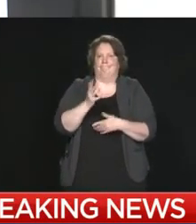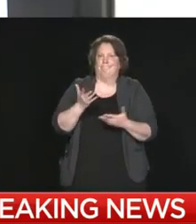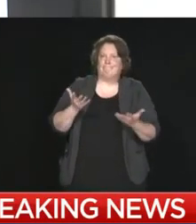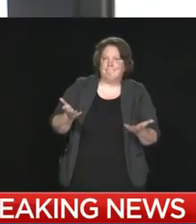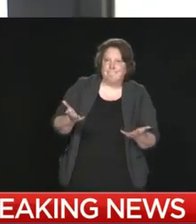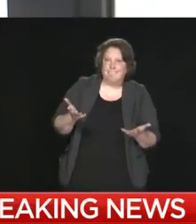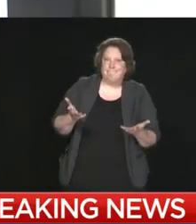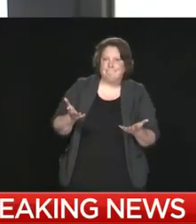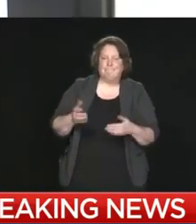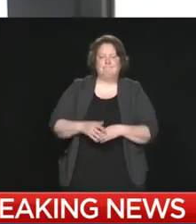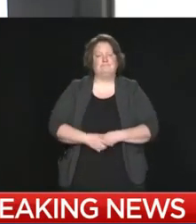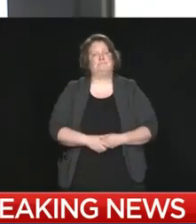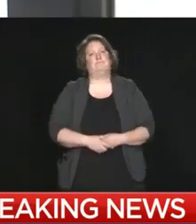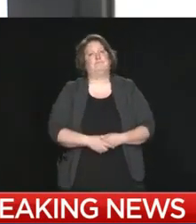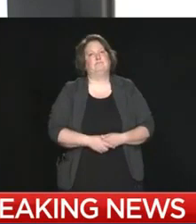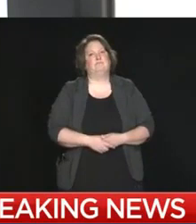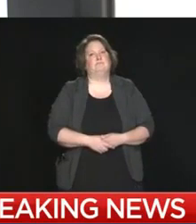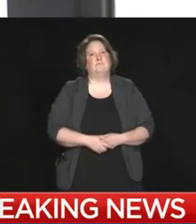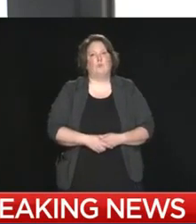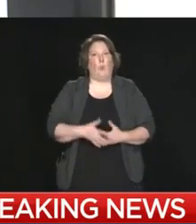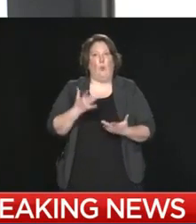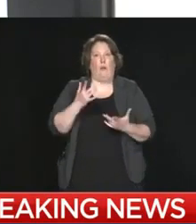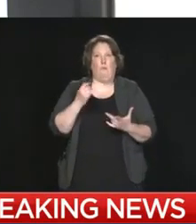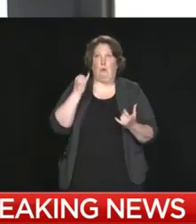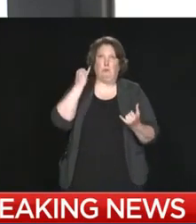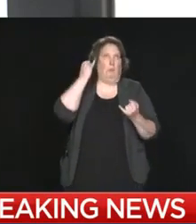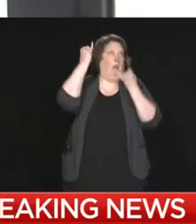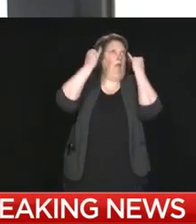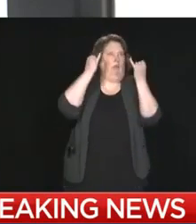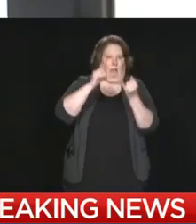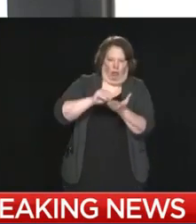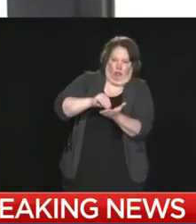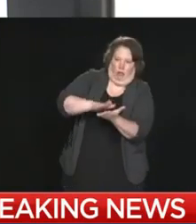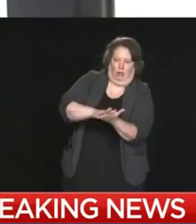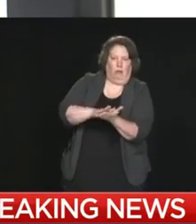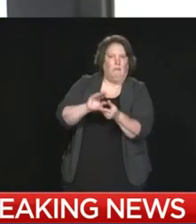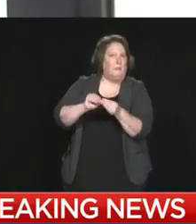it would be based on totally random